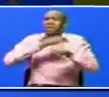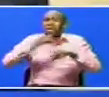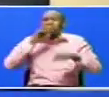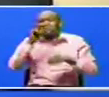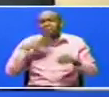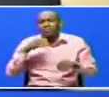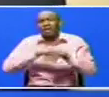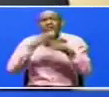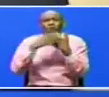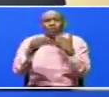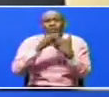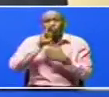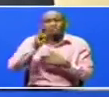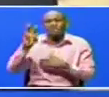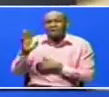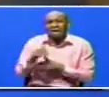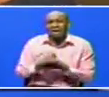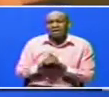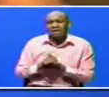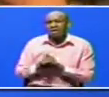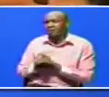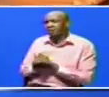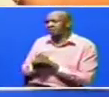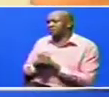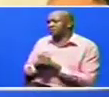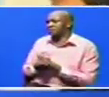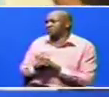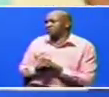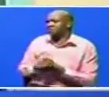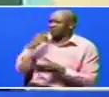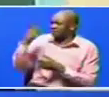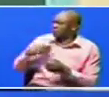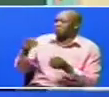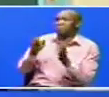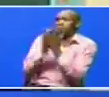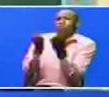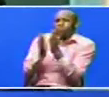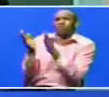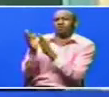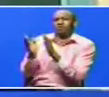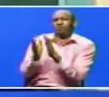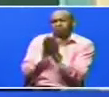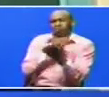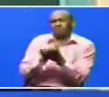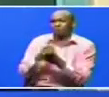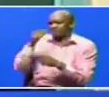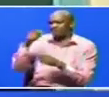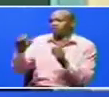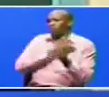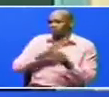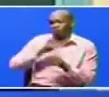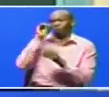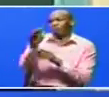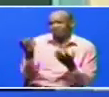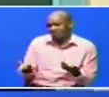copies on your website. Right. That were from, say, exercise books. Then later we'd see the commission post